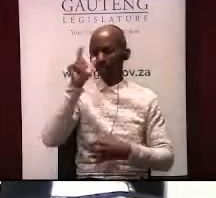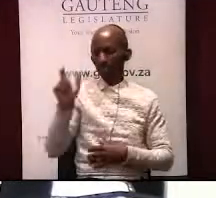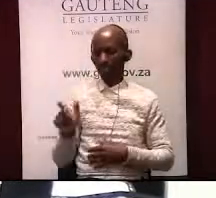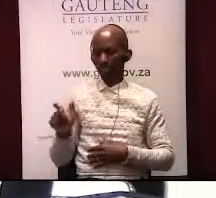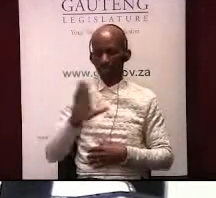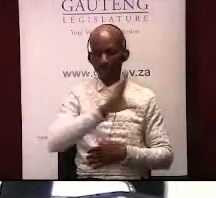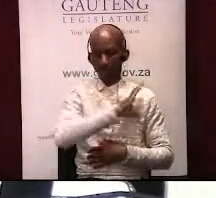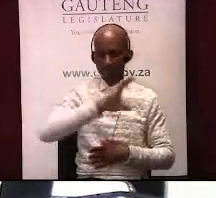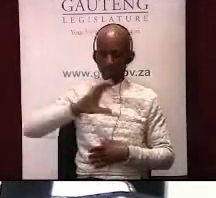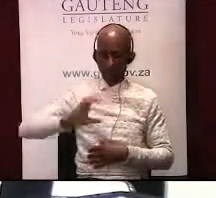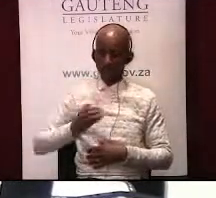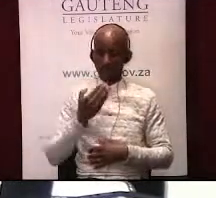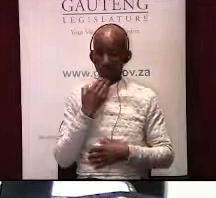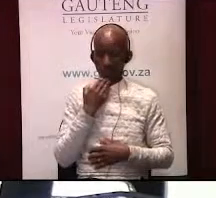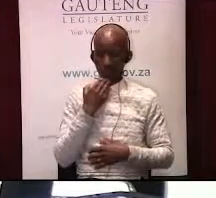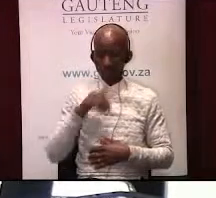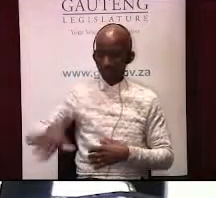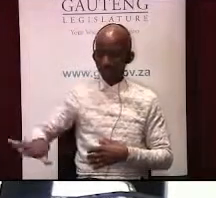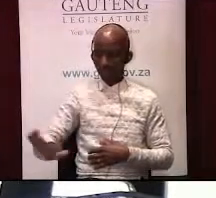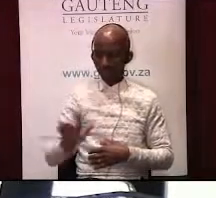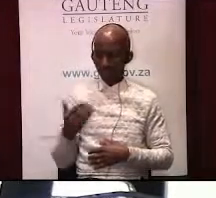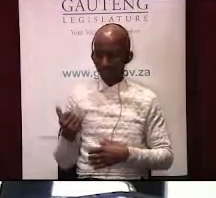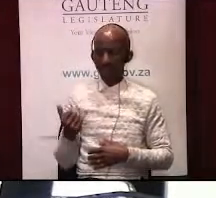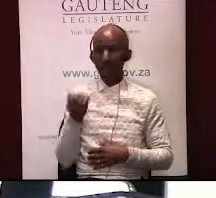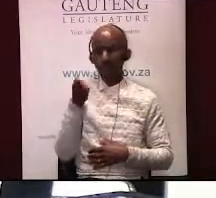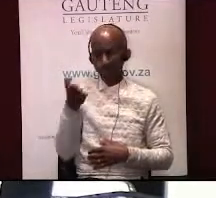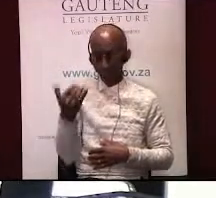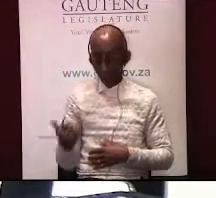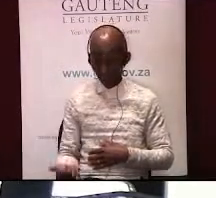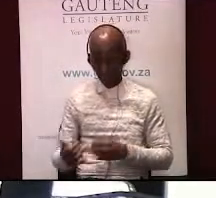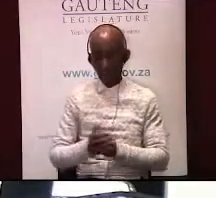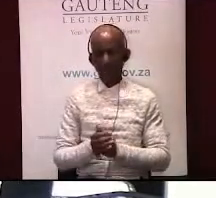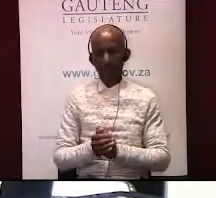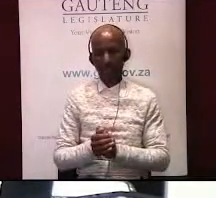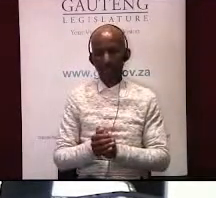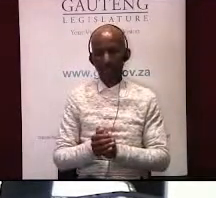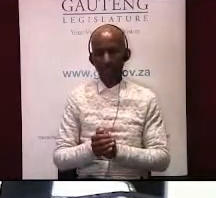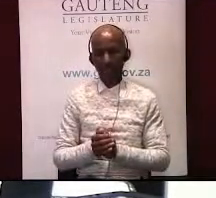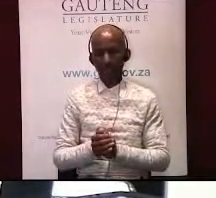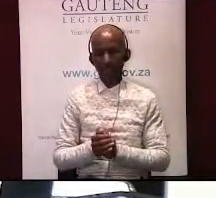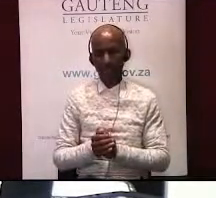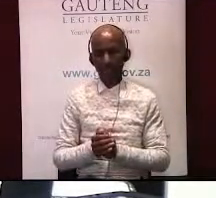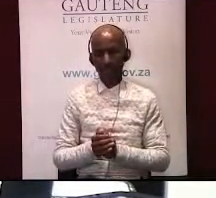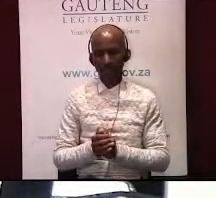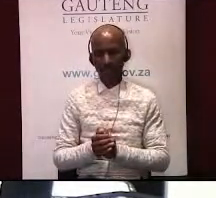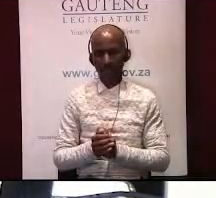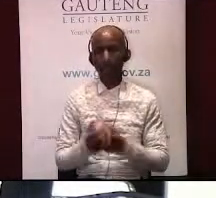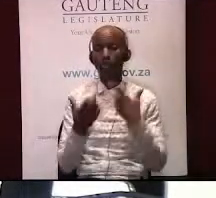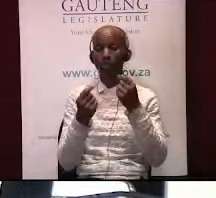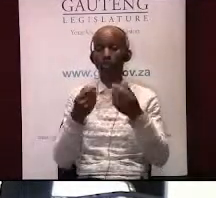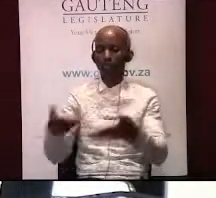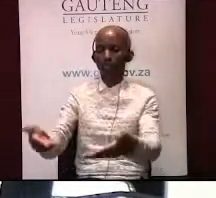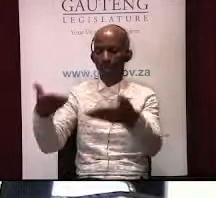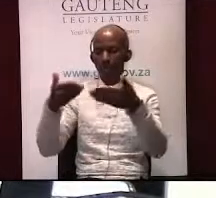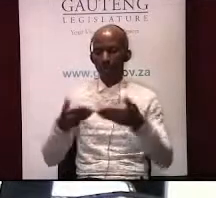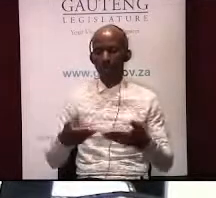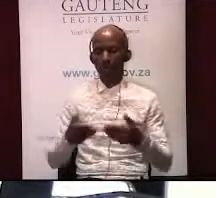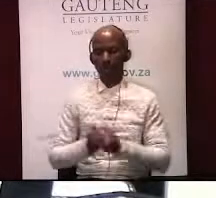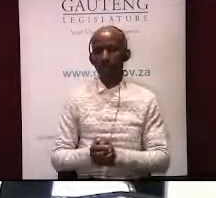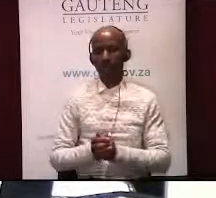Council, who is a resident here, to actually do the welcoming